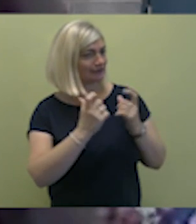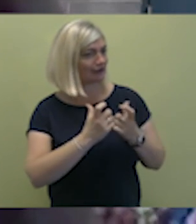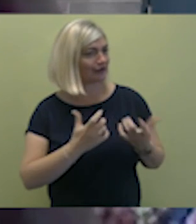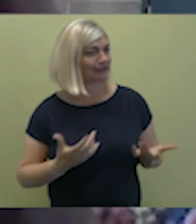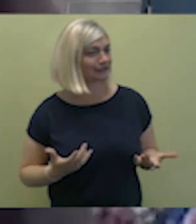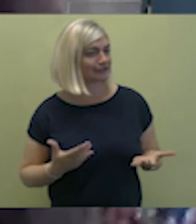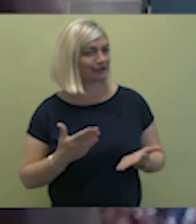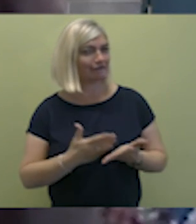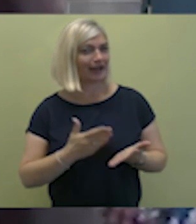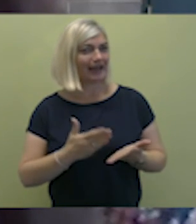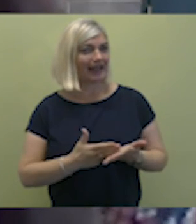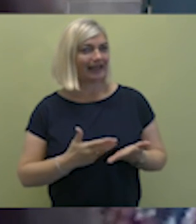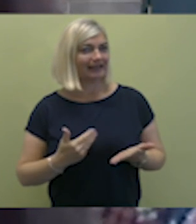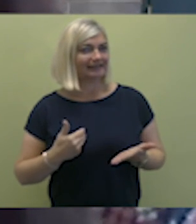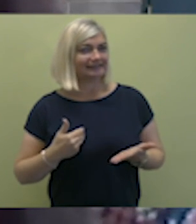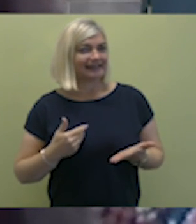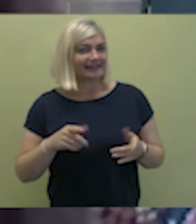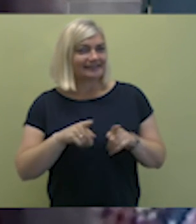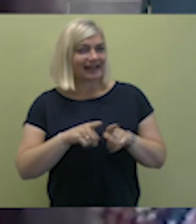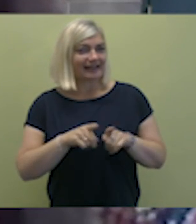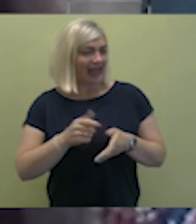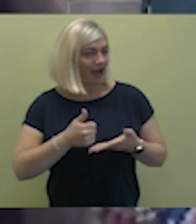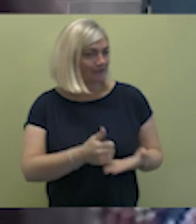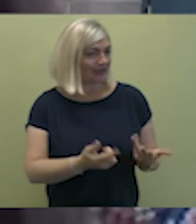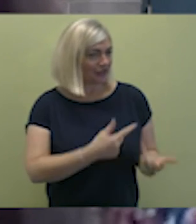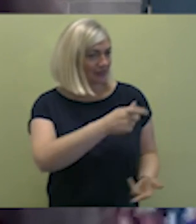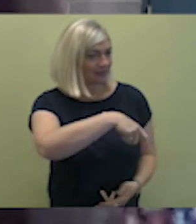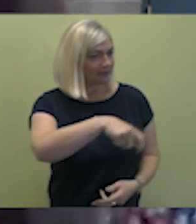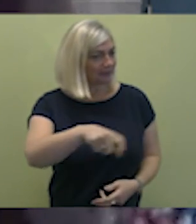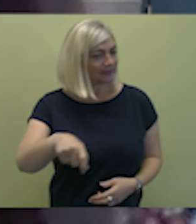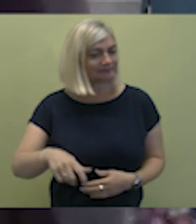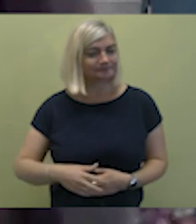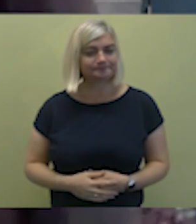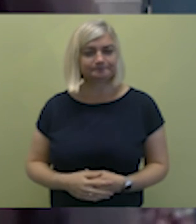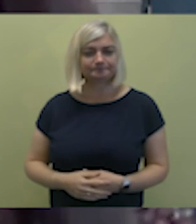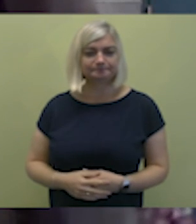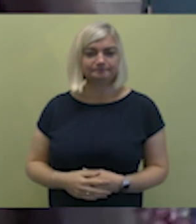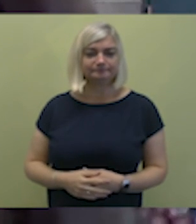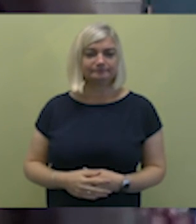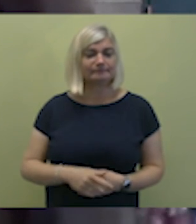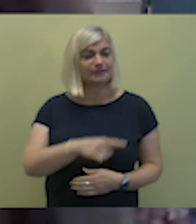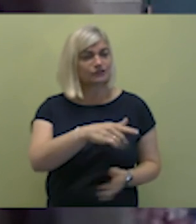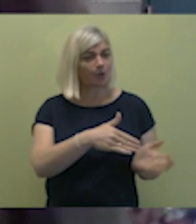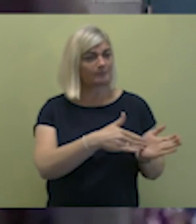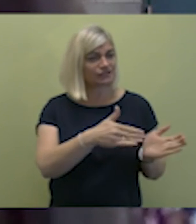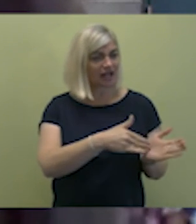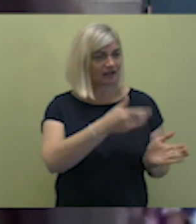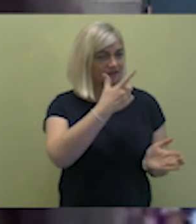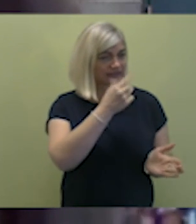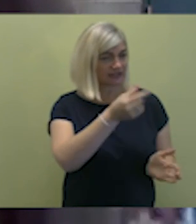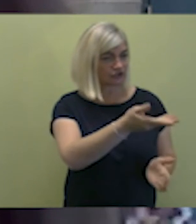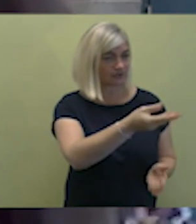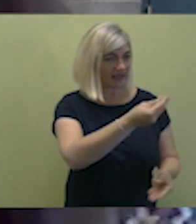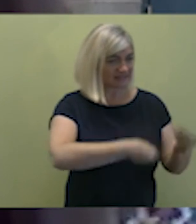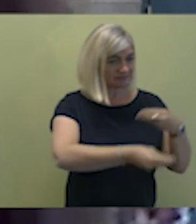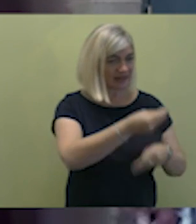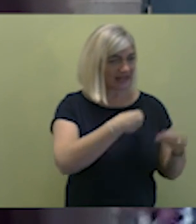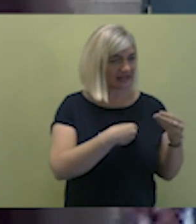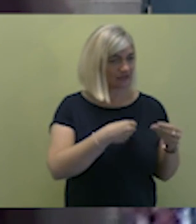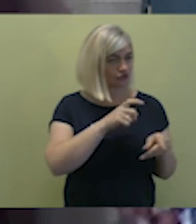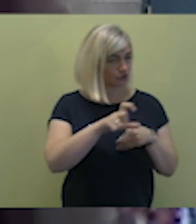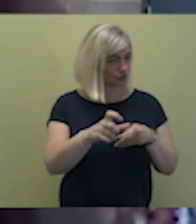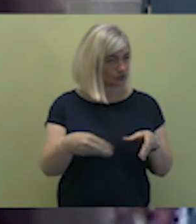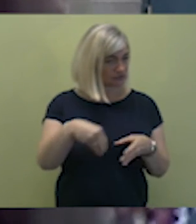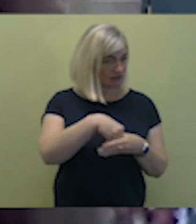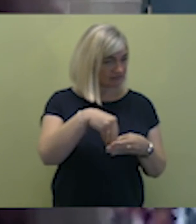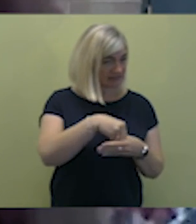said, kind of give something back as well. So that's brilliant. So Michelle, can you tell us a bit more about the content on the